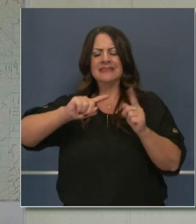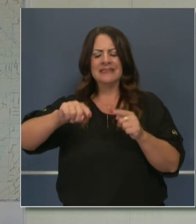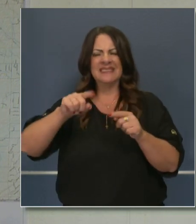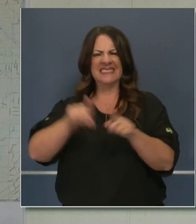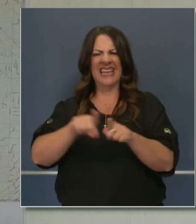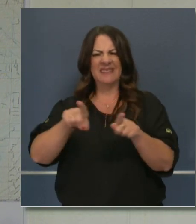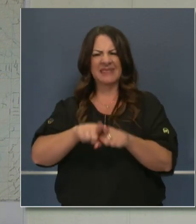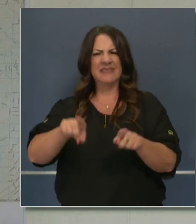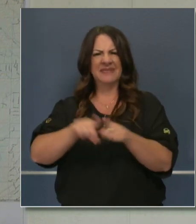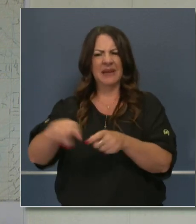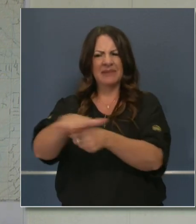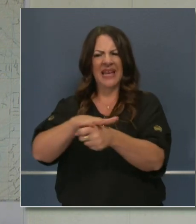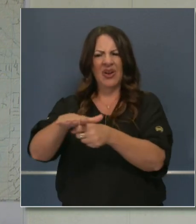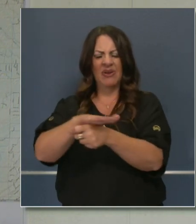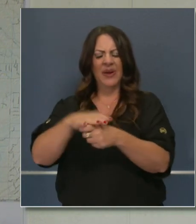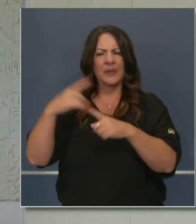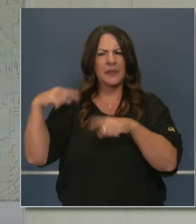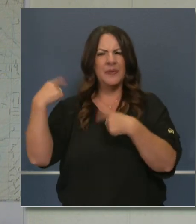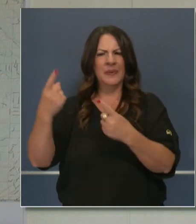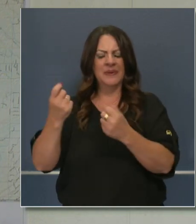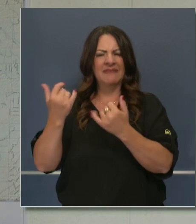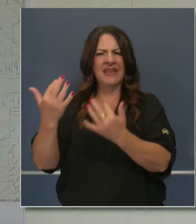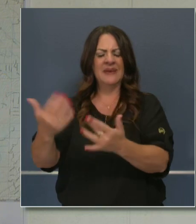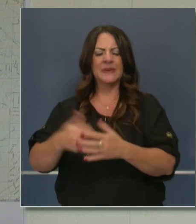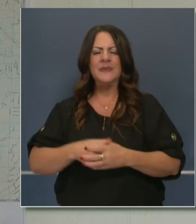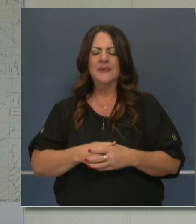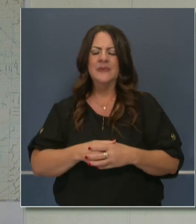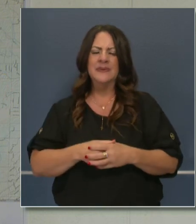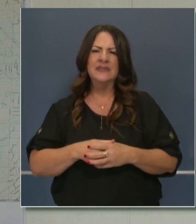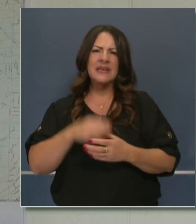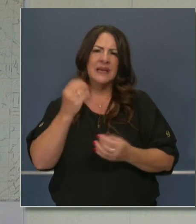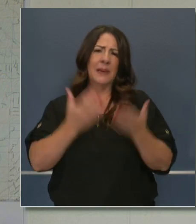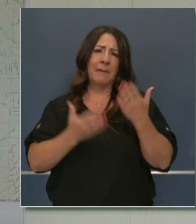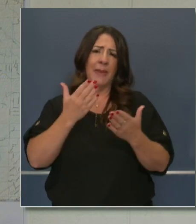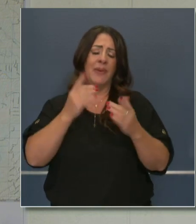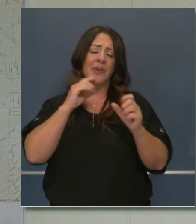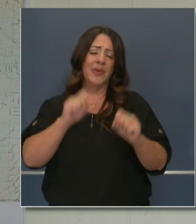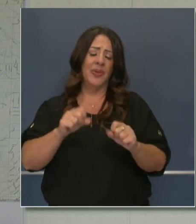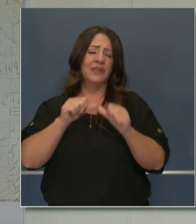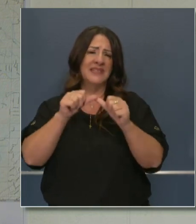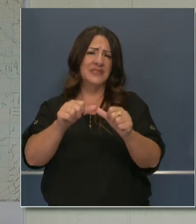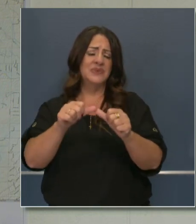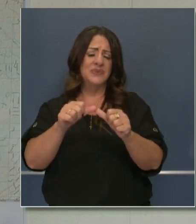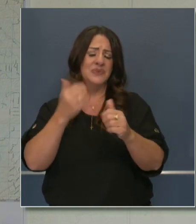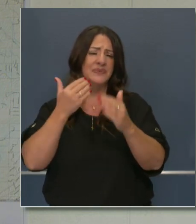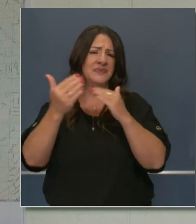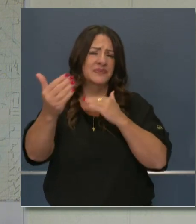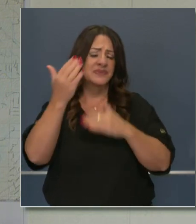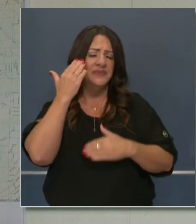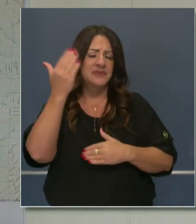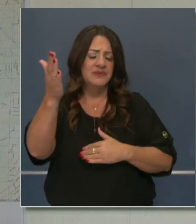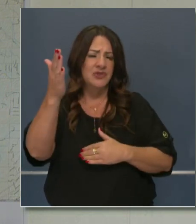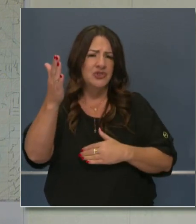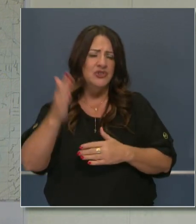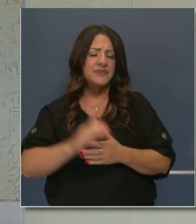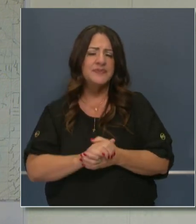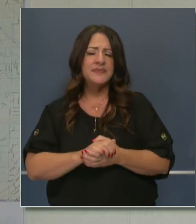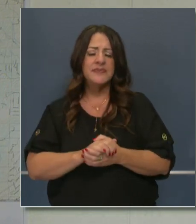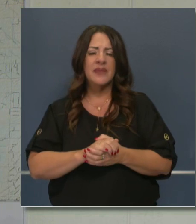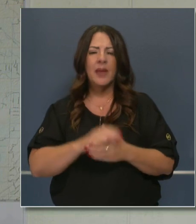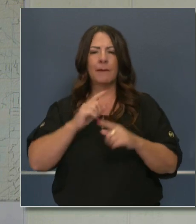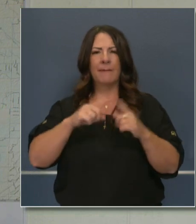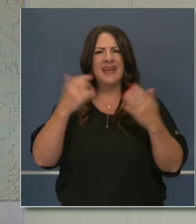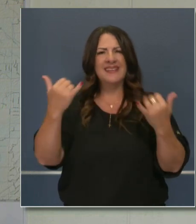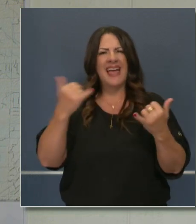with for quite a while, and potentially could continue to do so. Statewide weather, I wanted to just